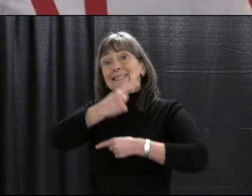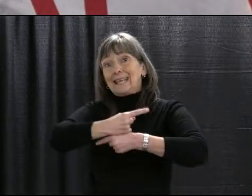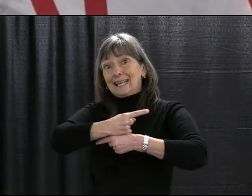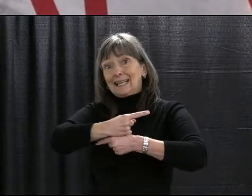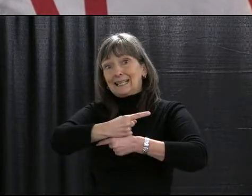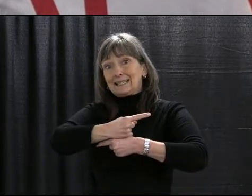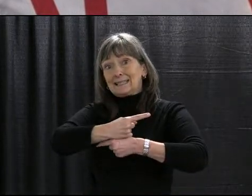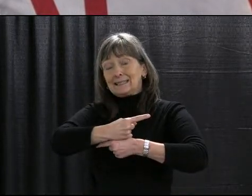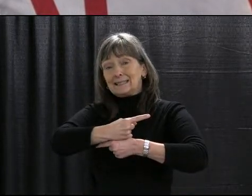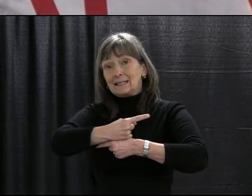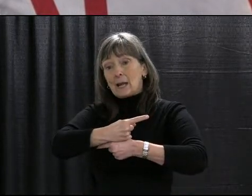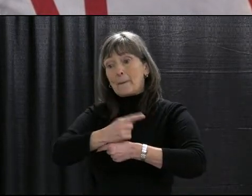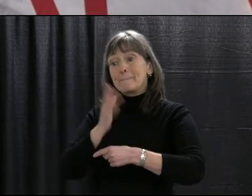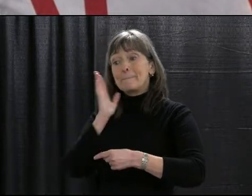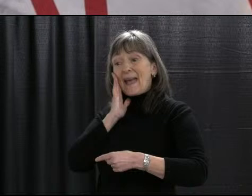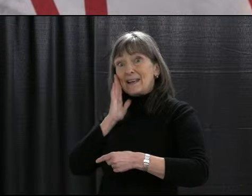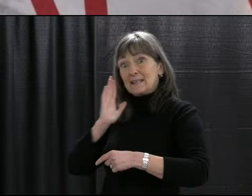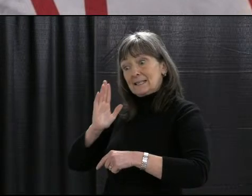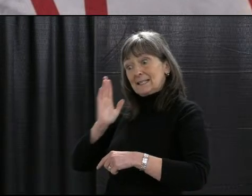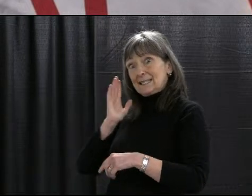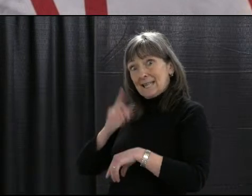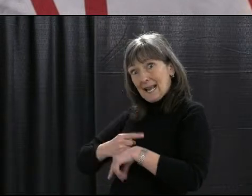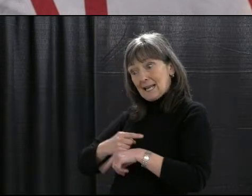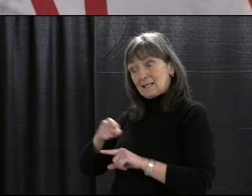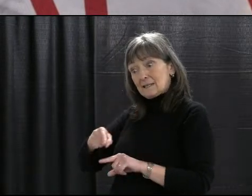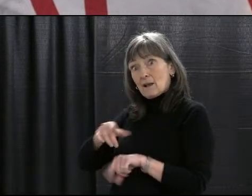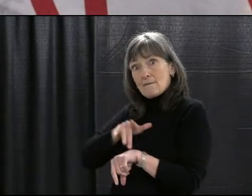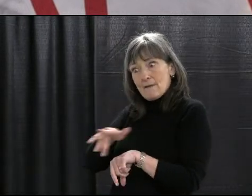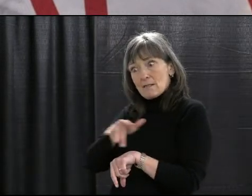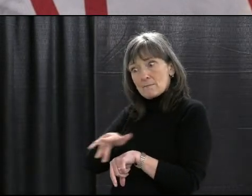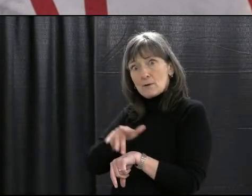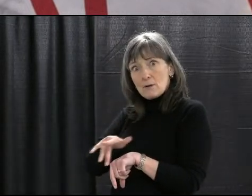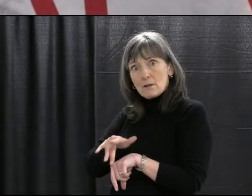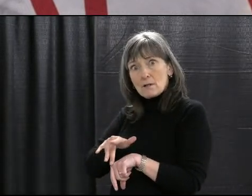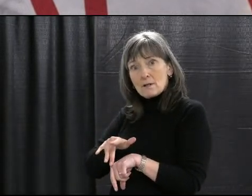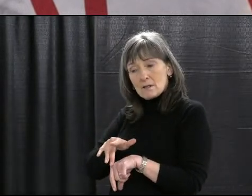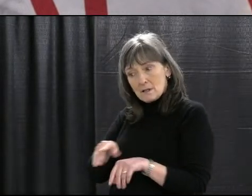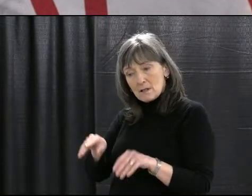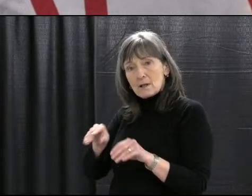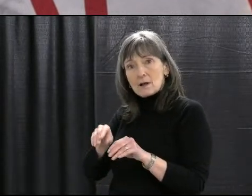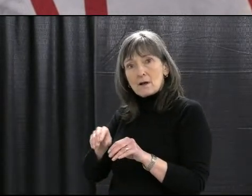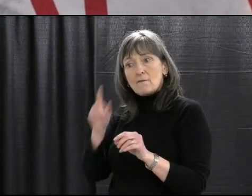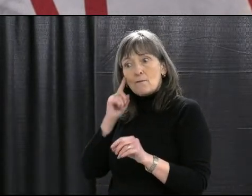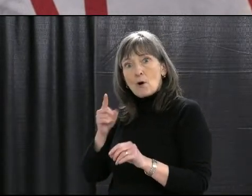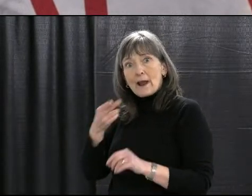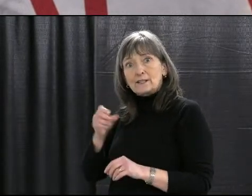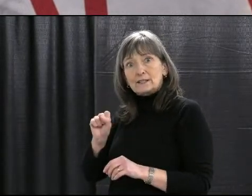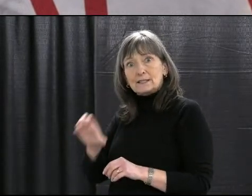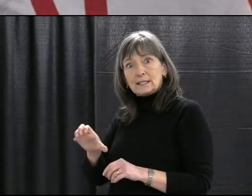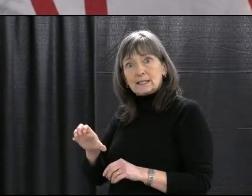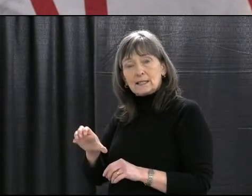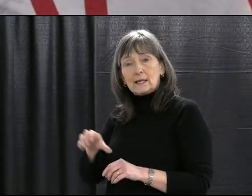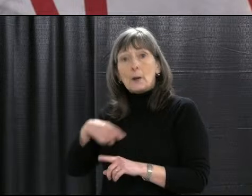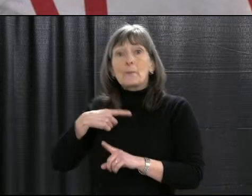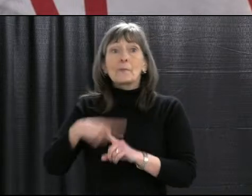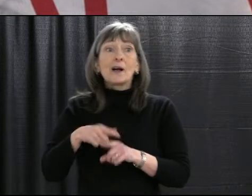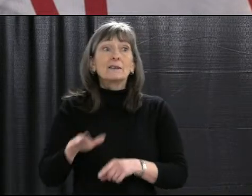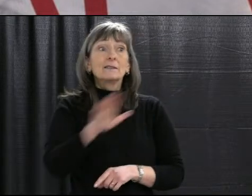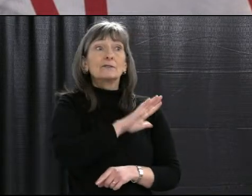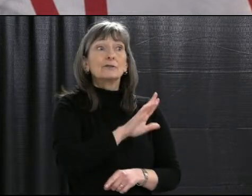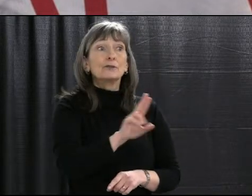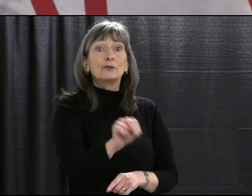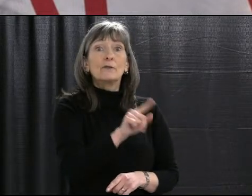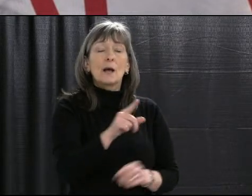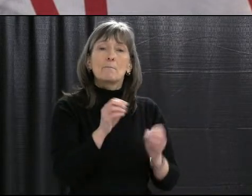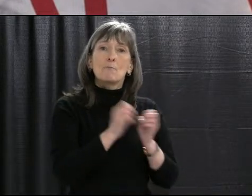freed up at the Health Sciences Centre for other patients, plus more beds available at other hospitals across the